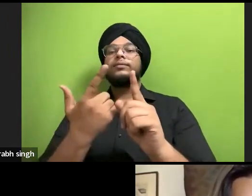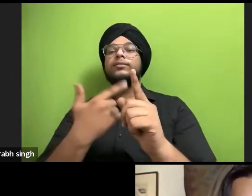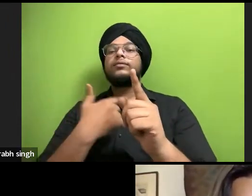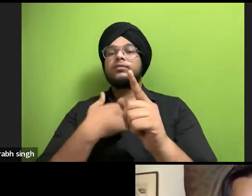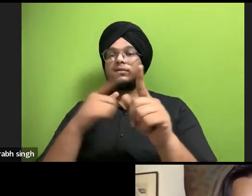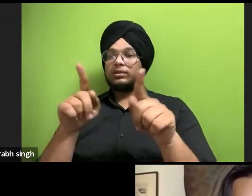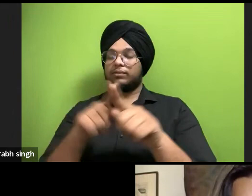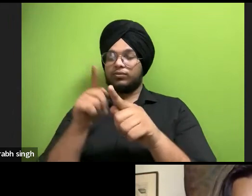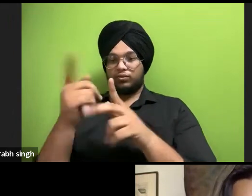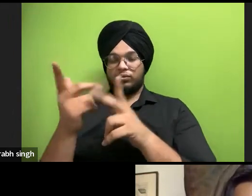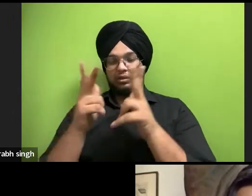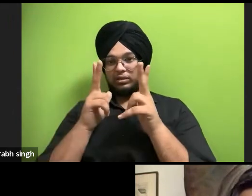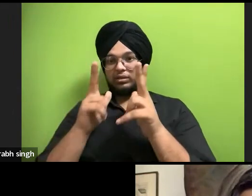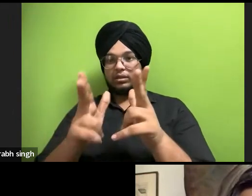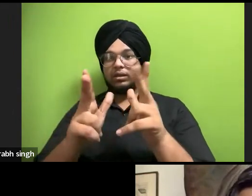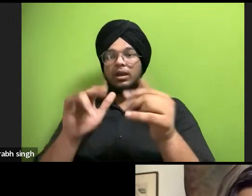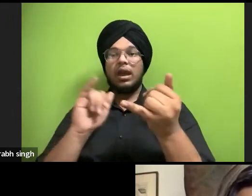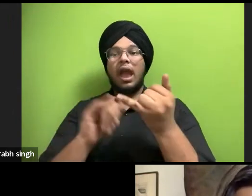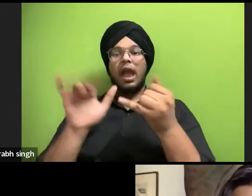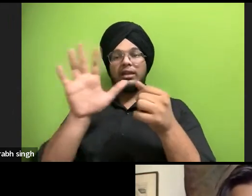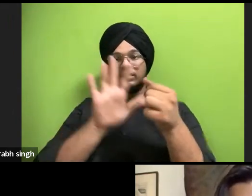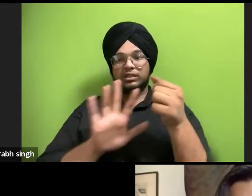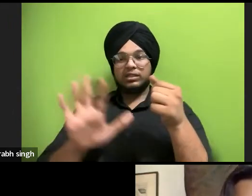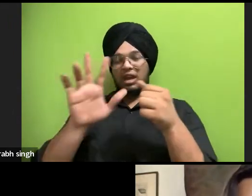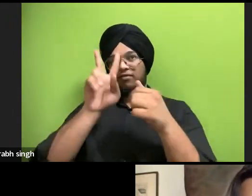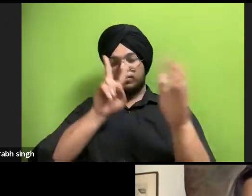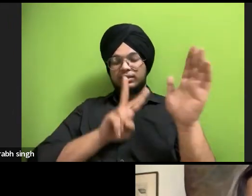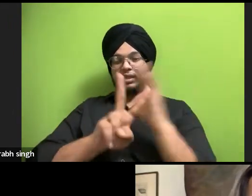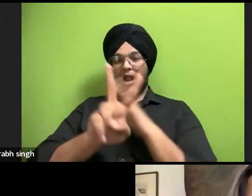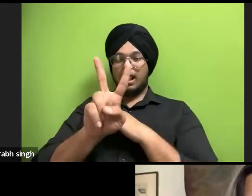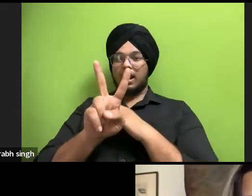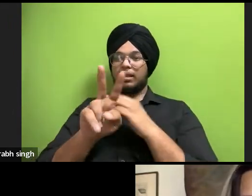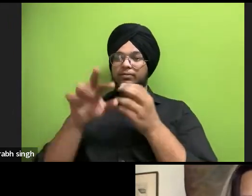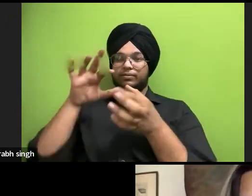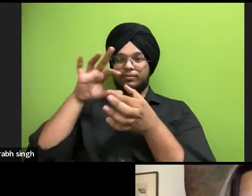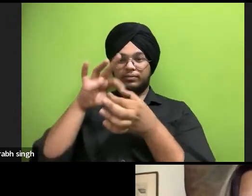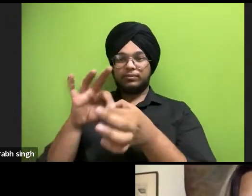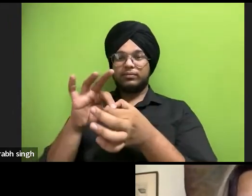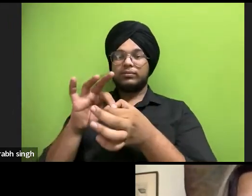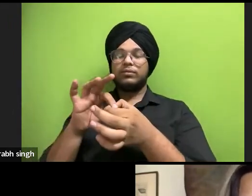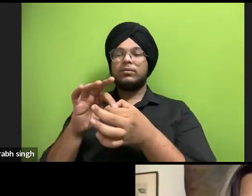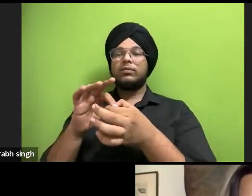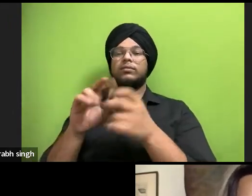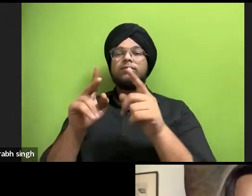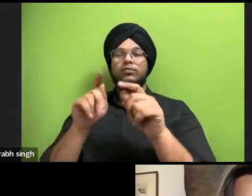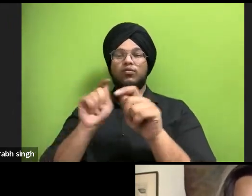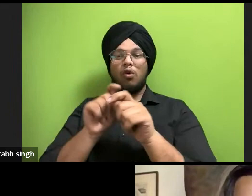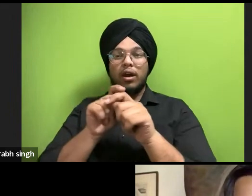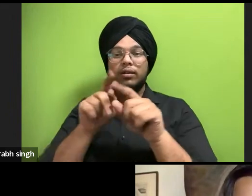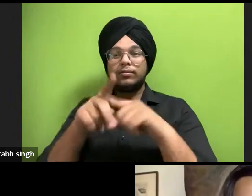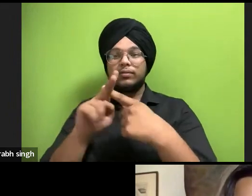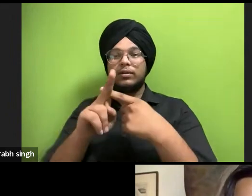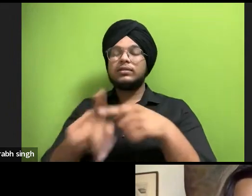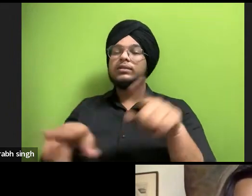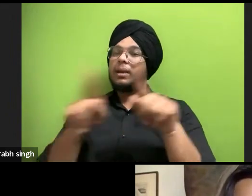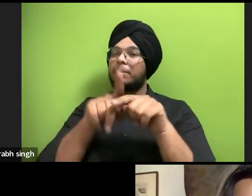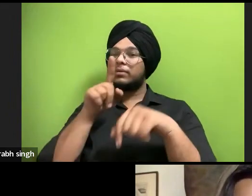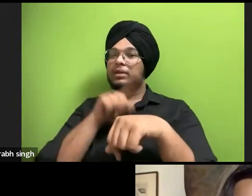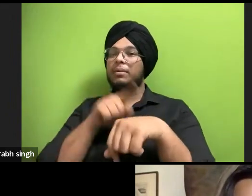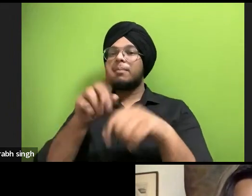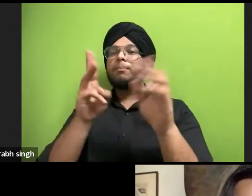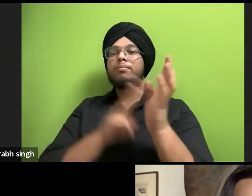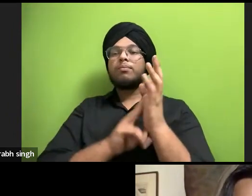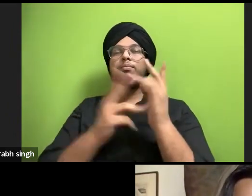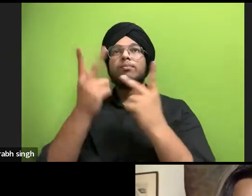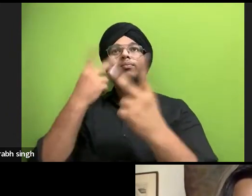often said, Asia forms the visual base in which M+ operates, and at the same time, it is a museum that